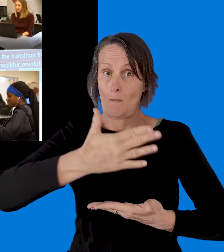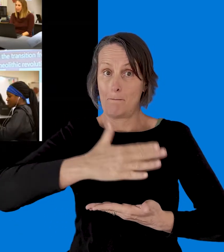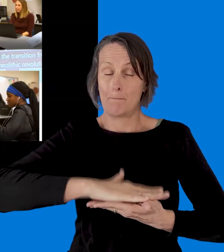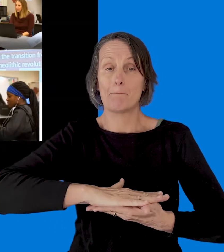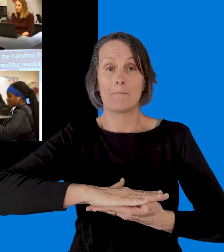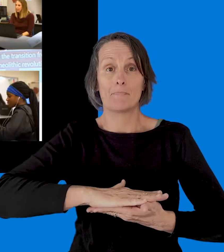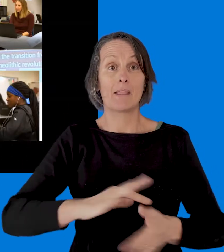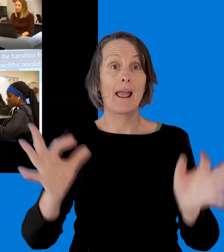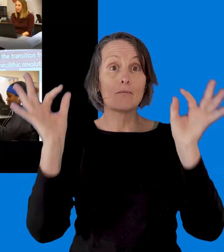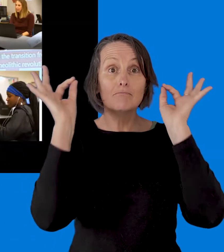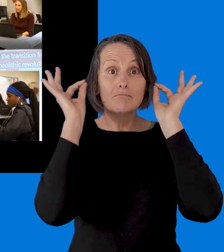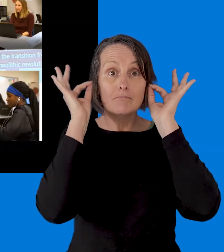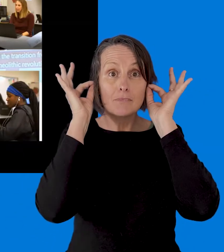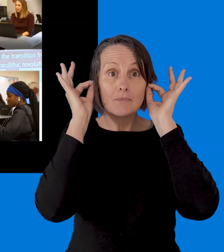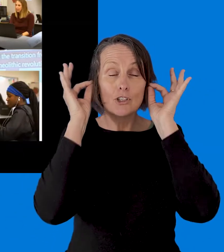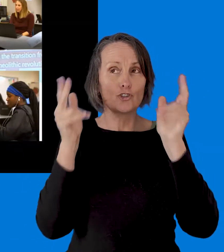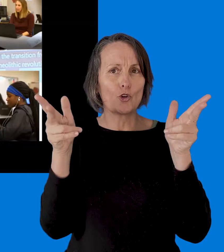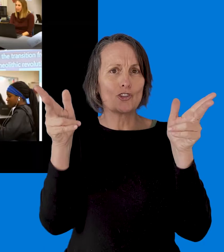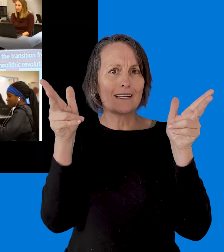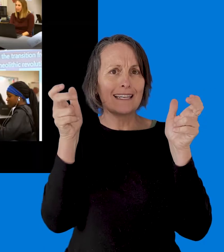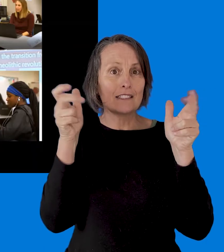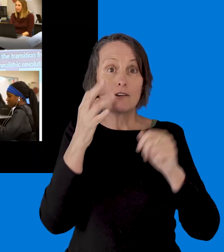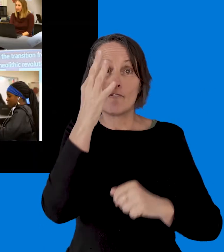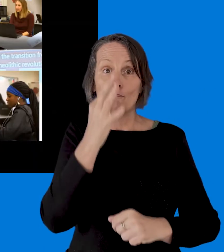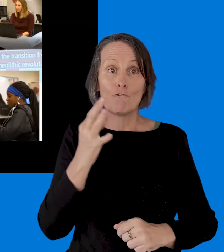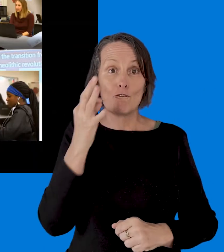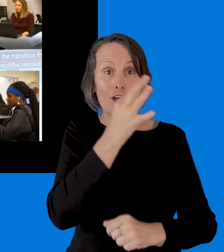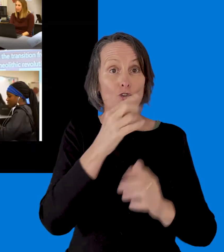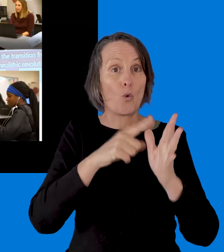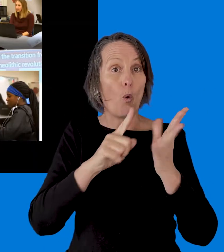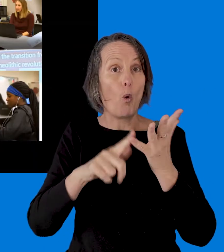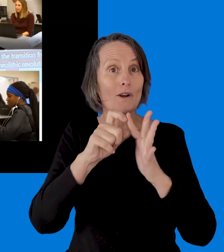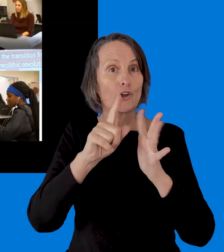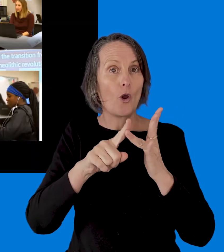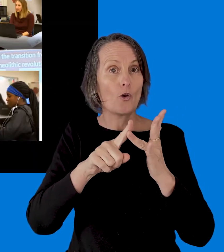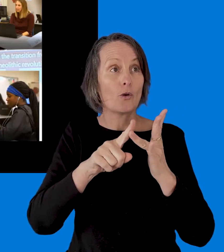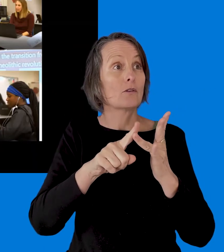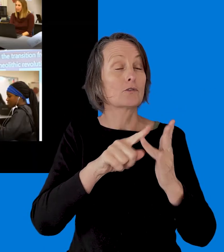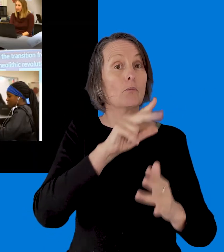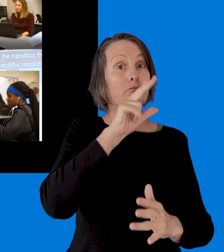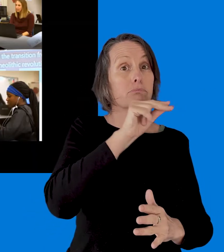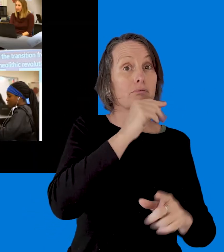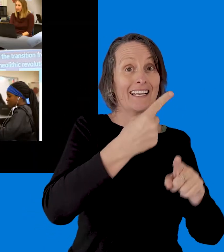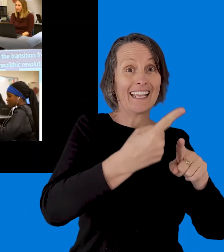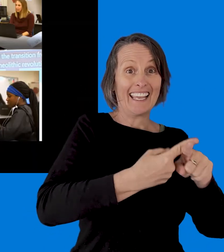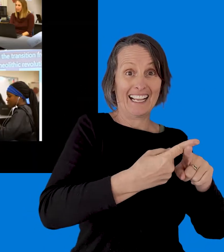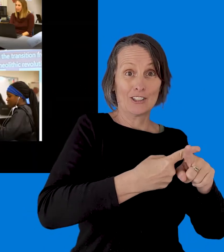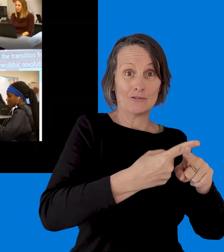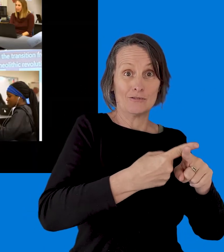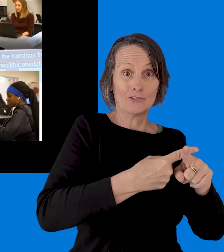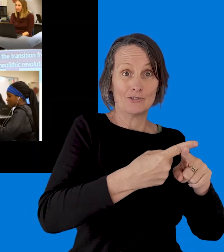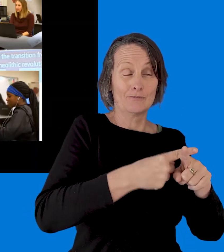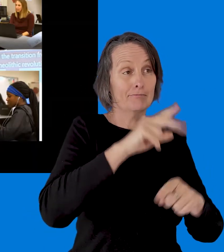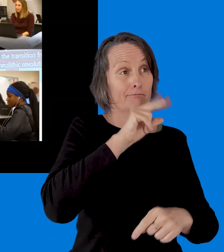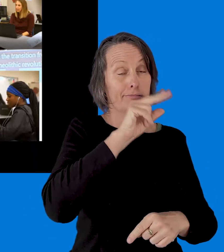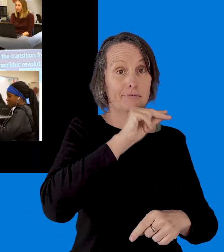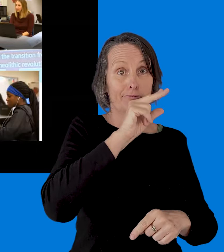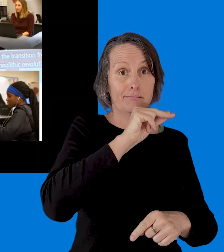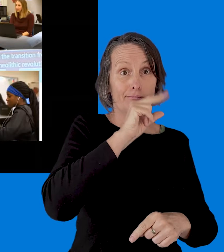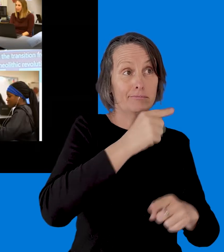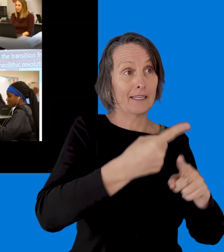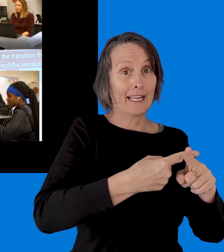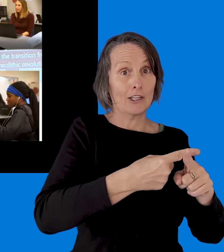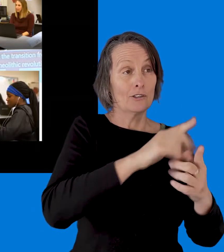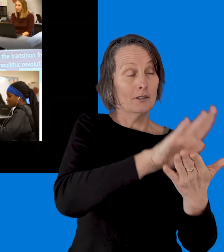her laptop with a headset and actually listening to the French audio from the transcripts. So the teacher here